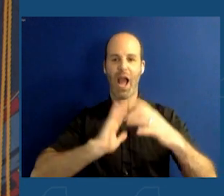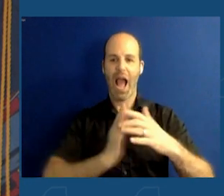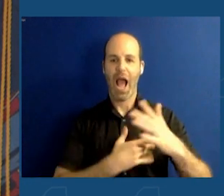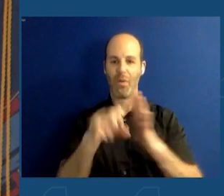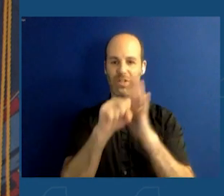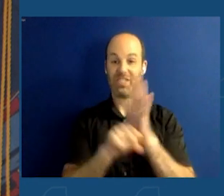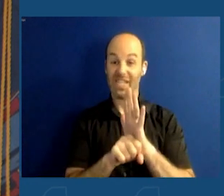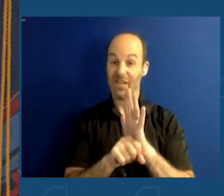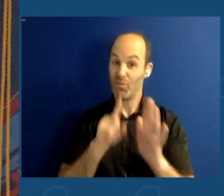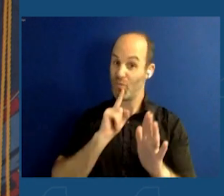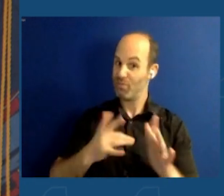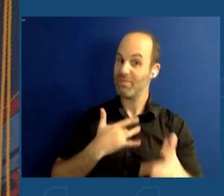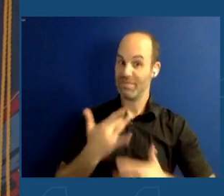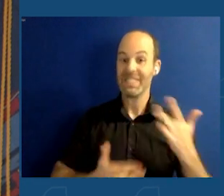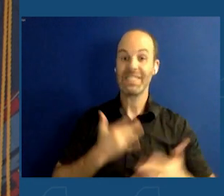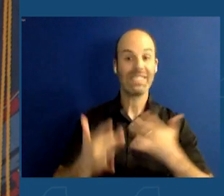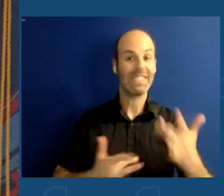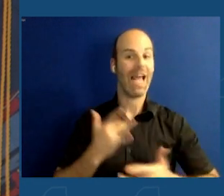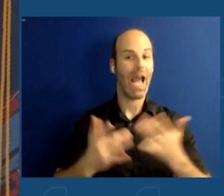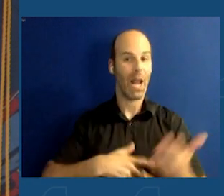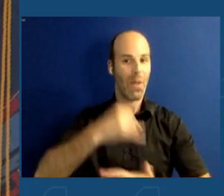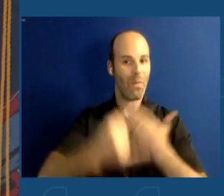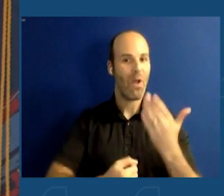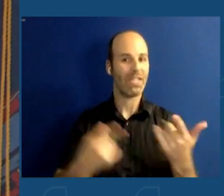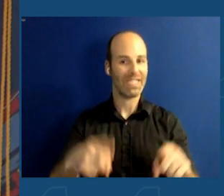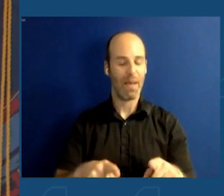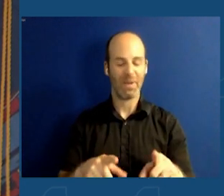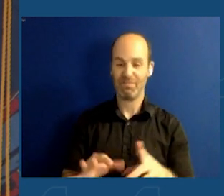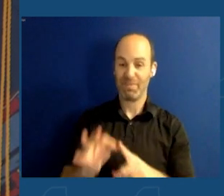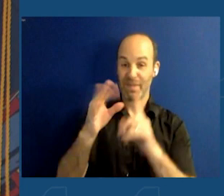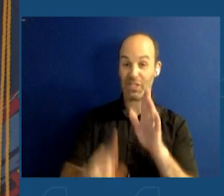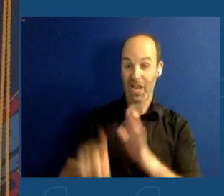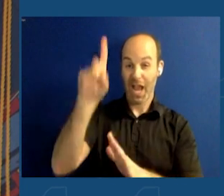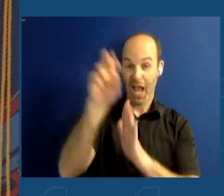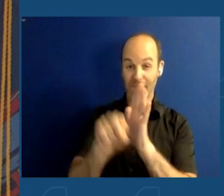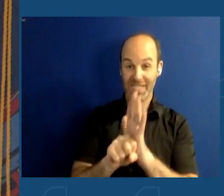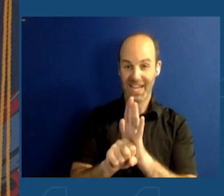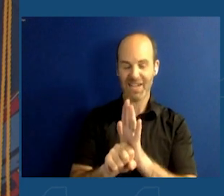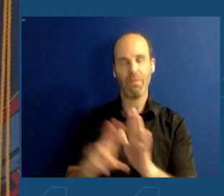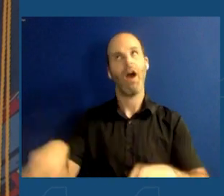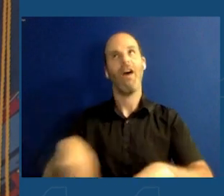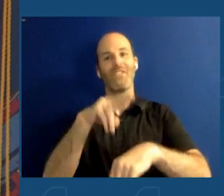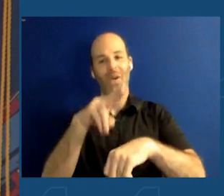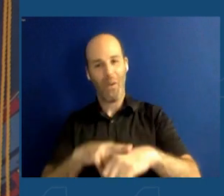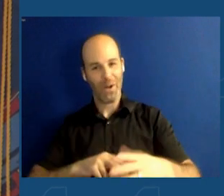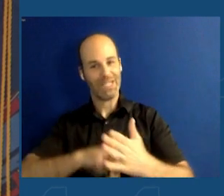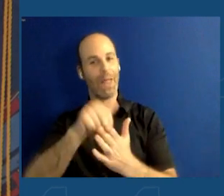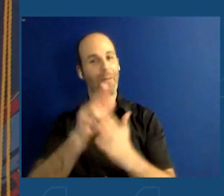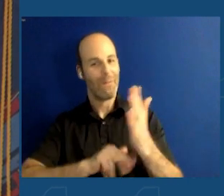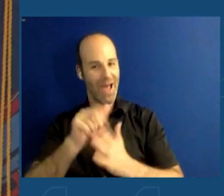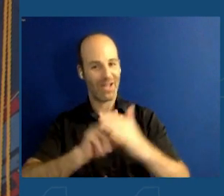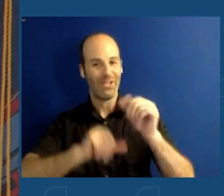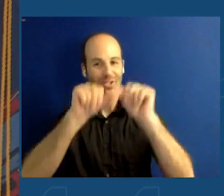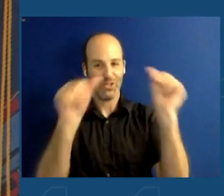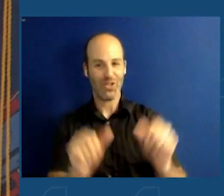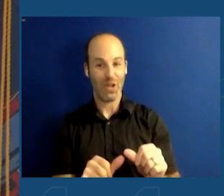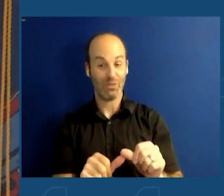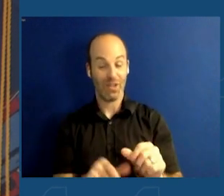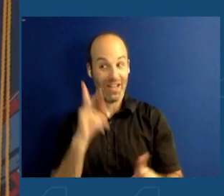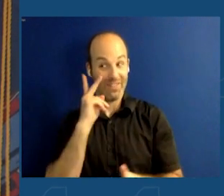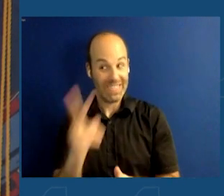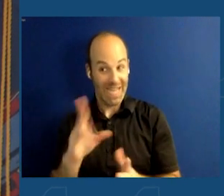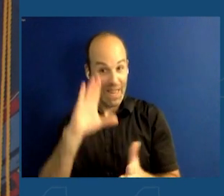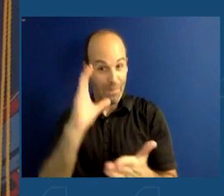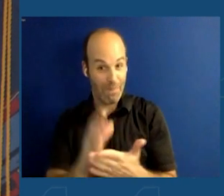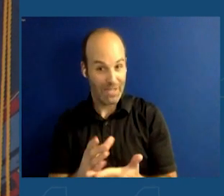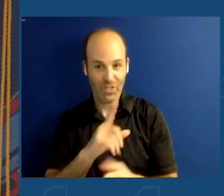in upstate in particular. And, of course, the butter sculpture. And I saw the pictures. I haven't seen it in person yet.